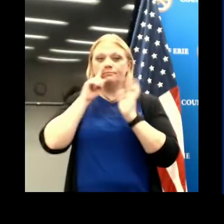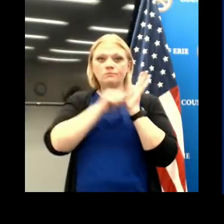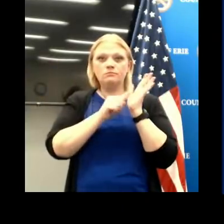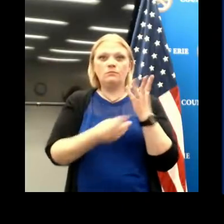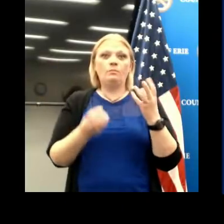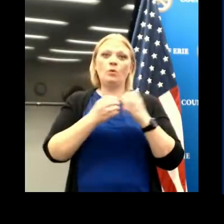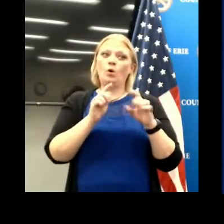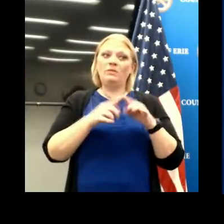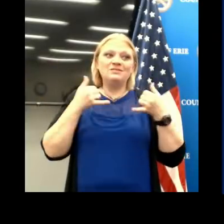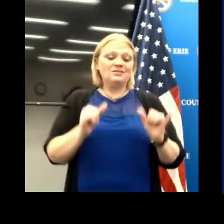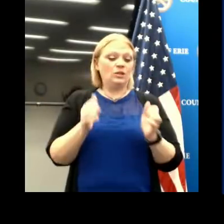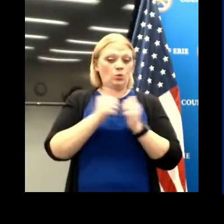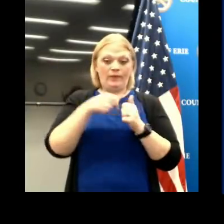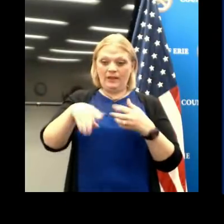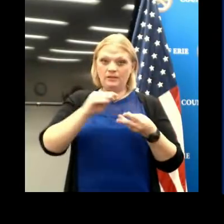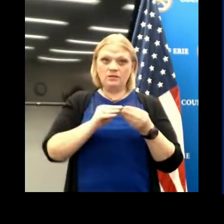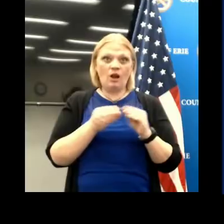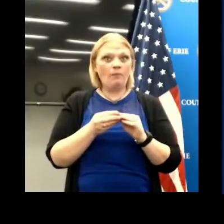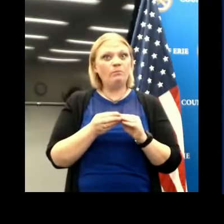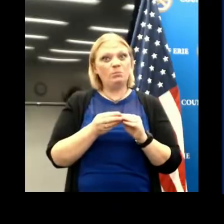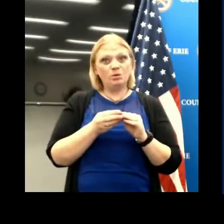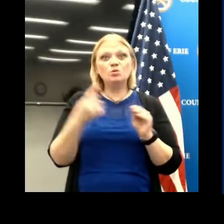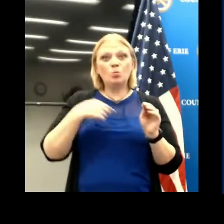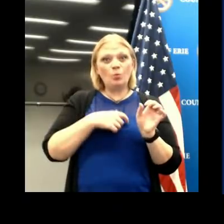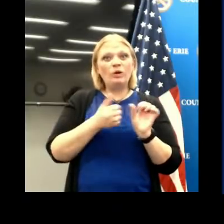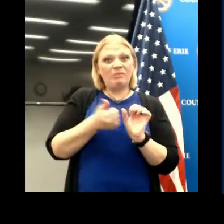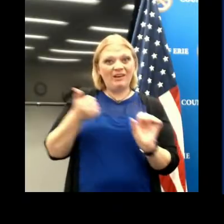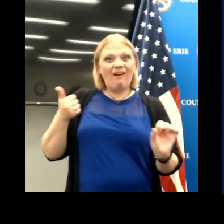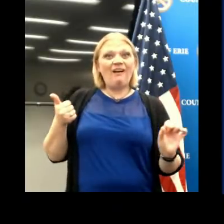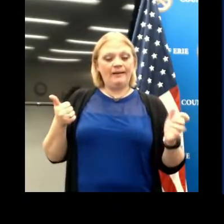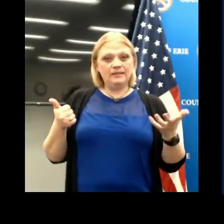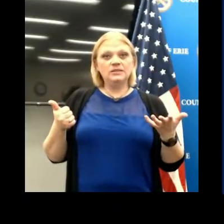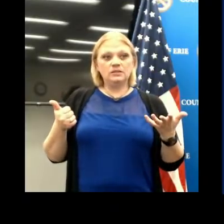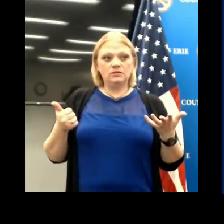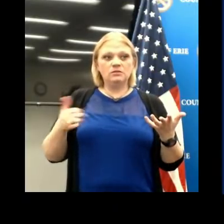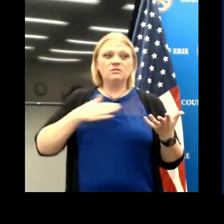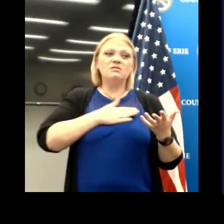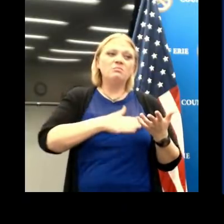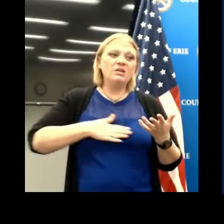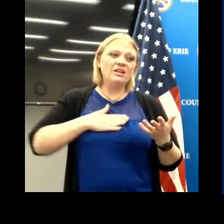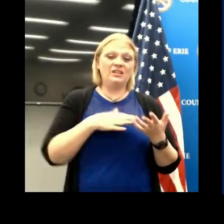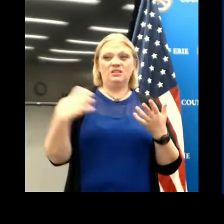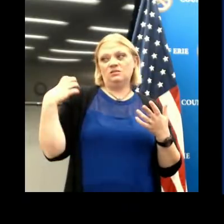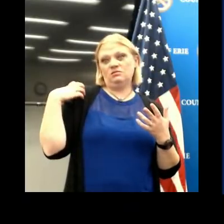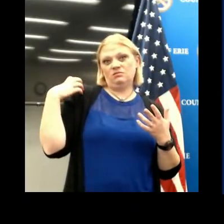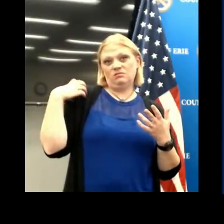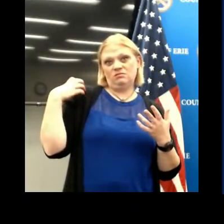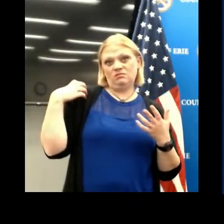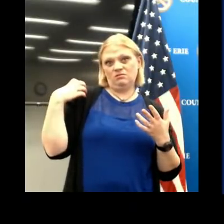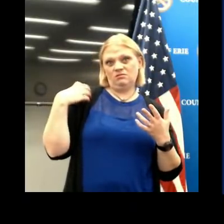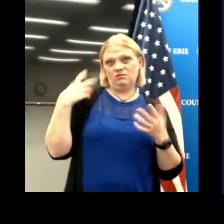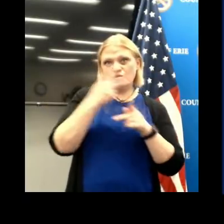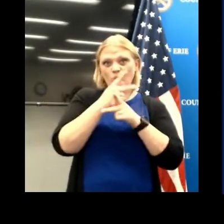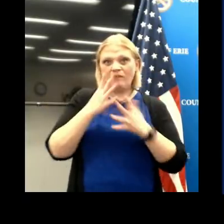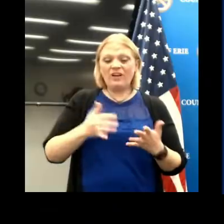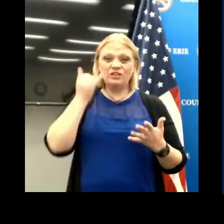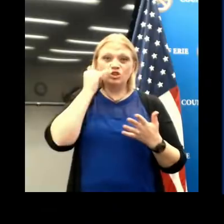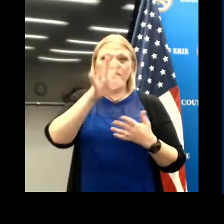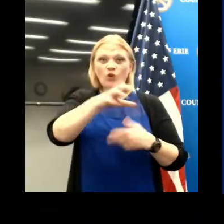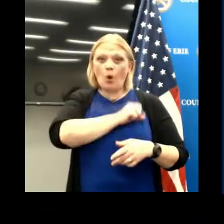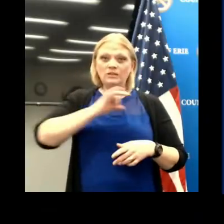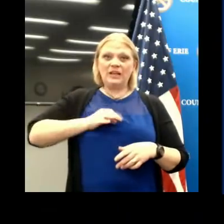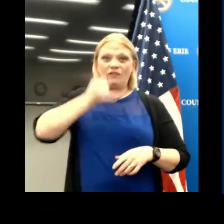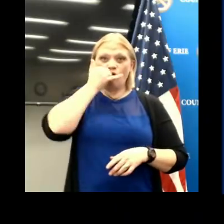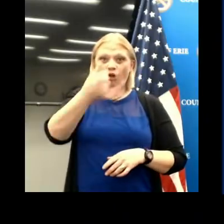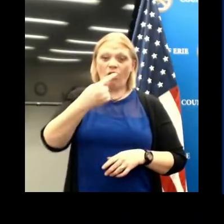with all these numbers, we're a couple days behind. So please, employers, if your employees call you and tell that they're